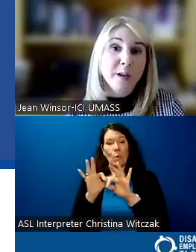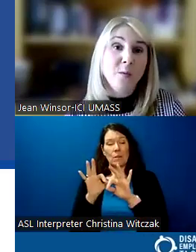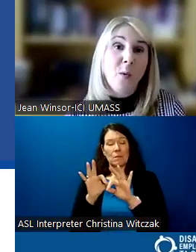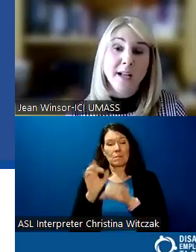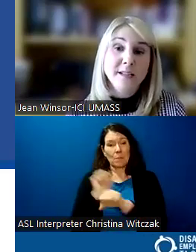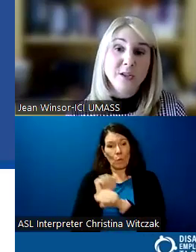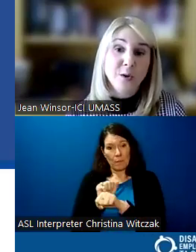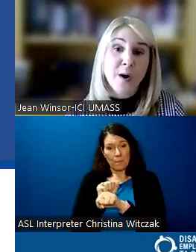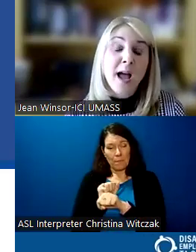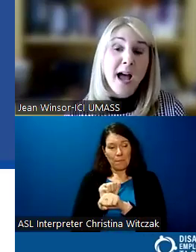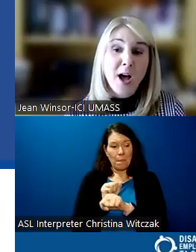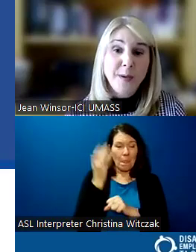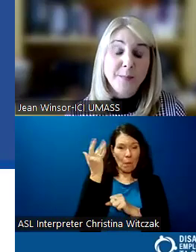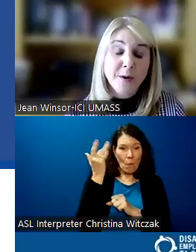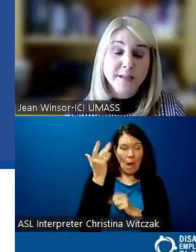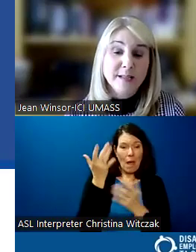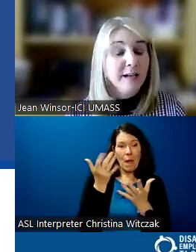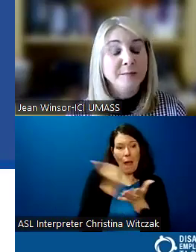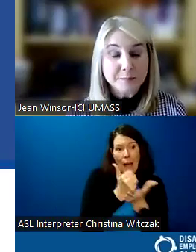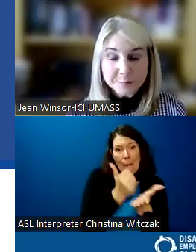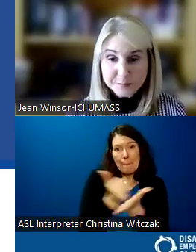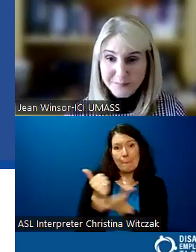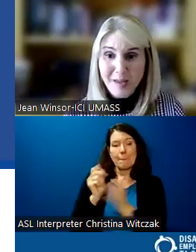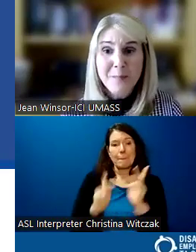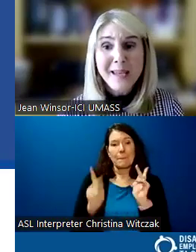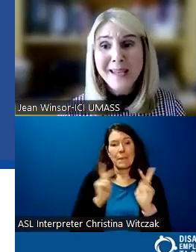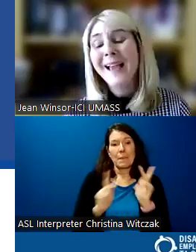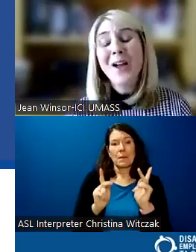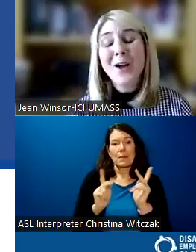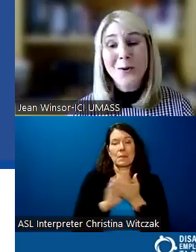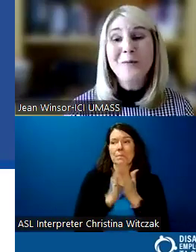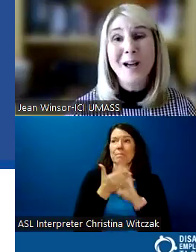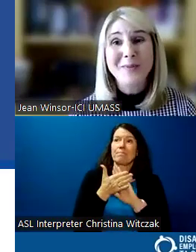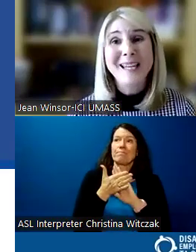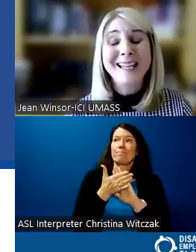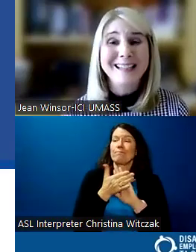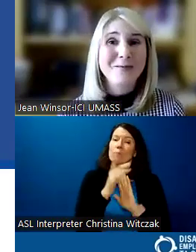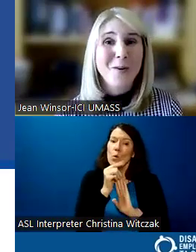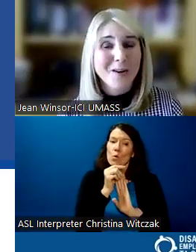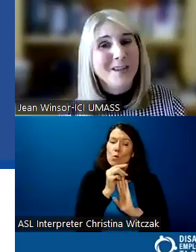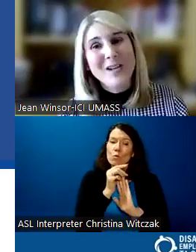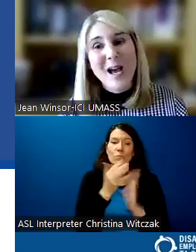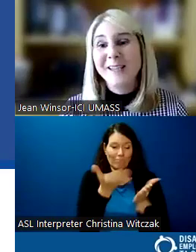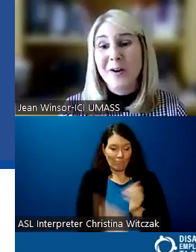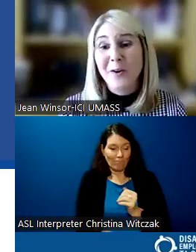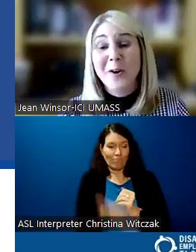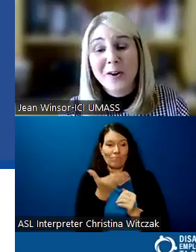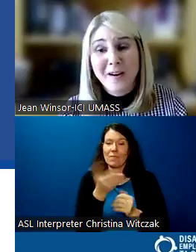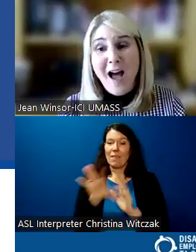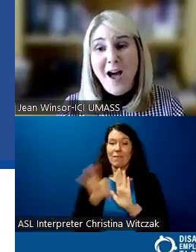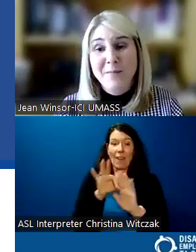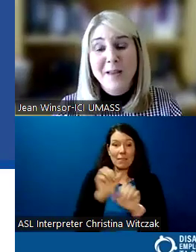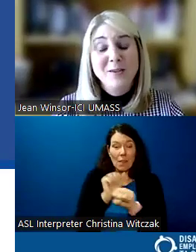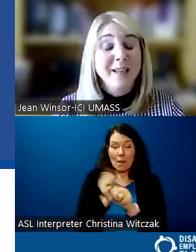we really want to help people to be who they want to be, work the jobs that they want to